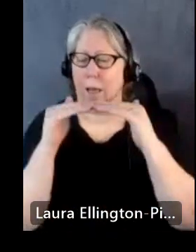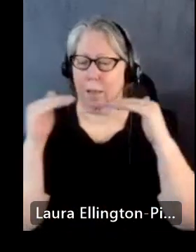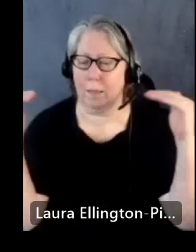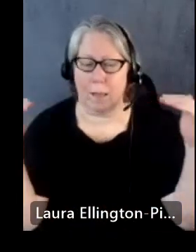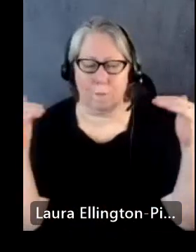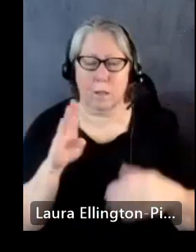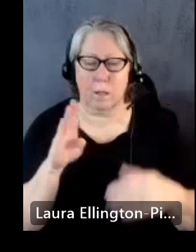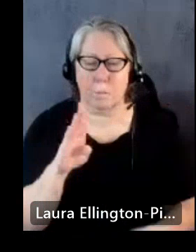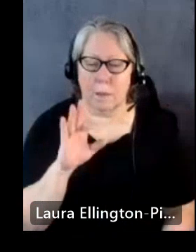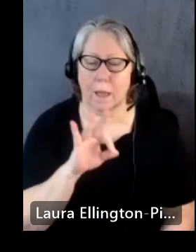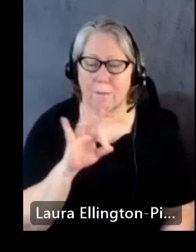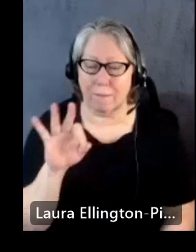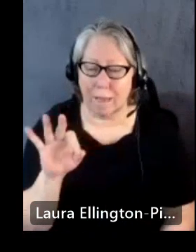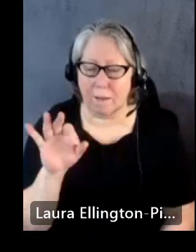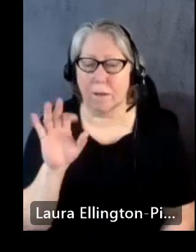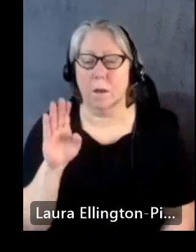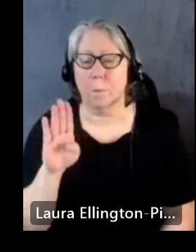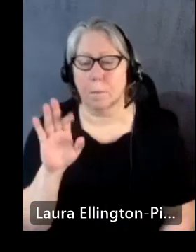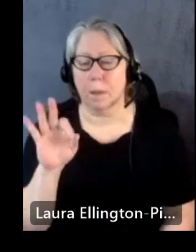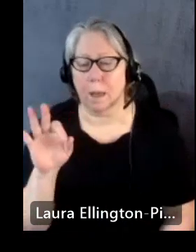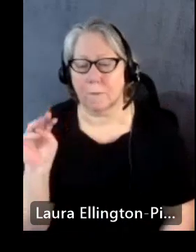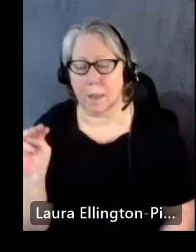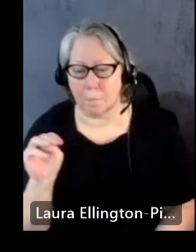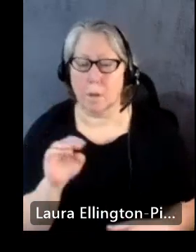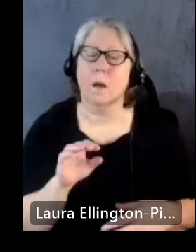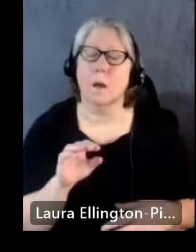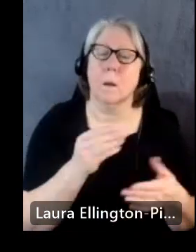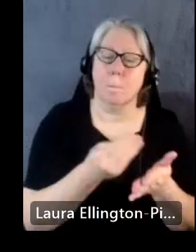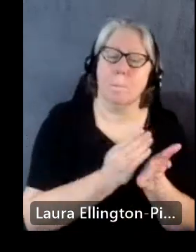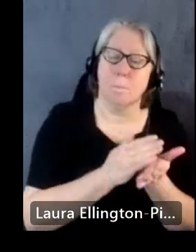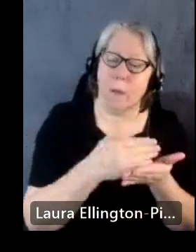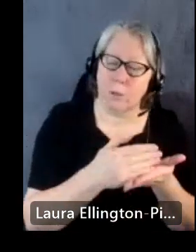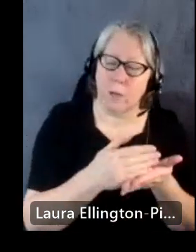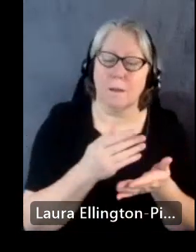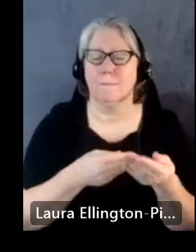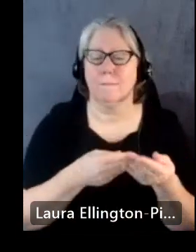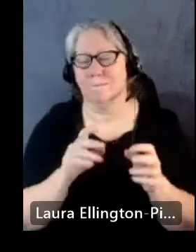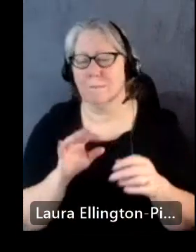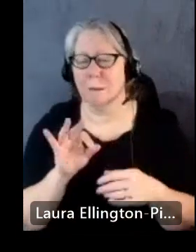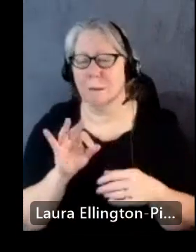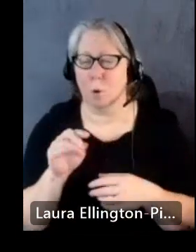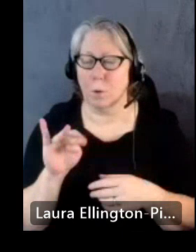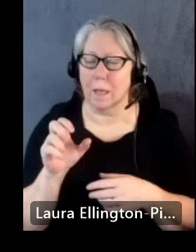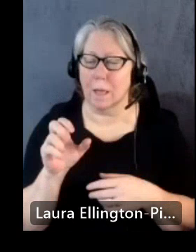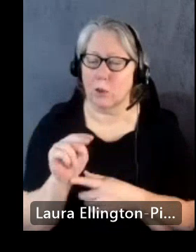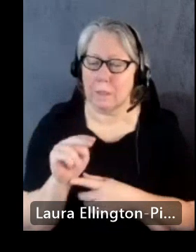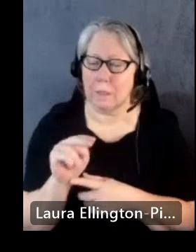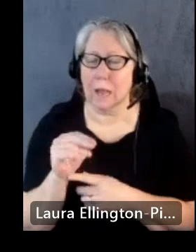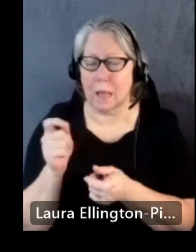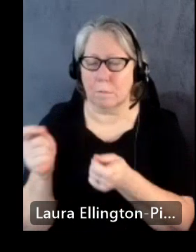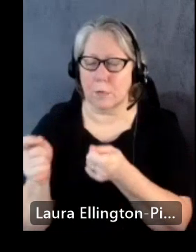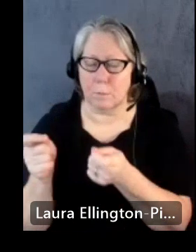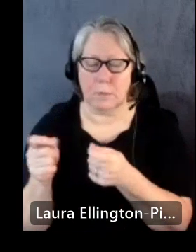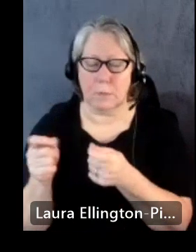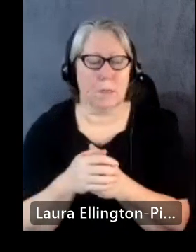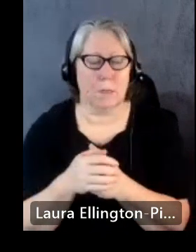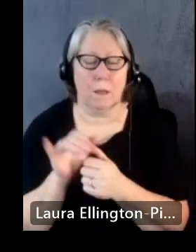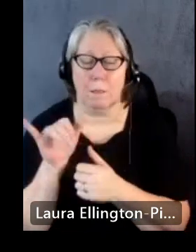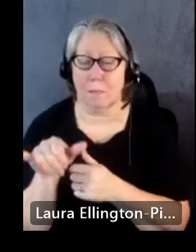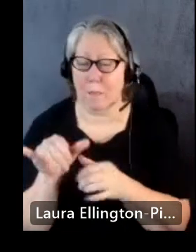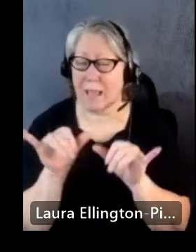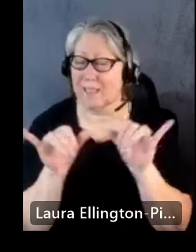BFM stands for Budget Formulation and Management. And that's the system that we use to create